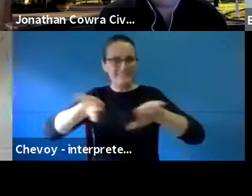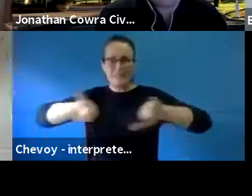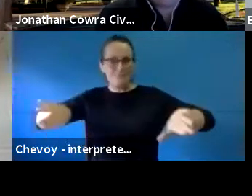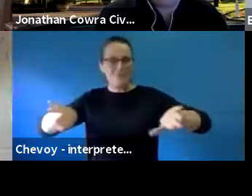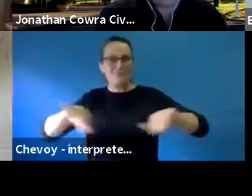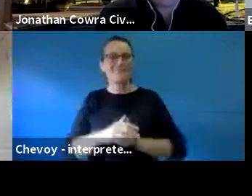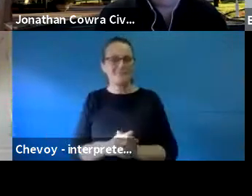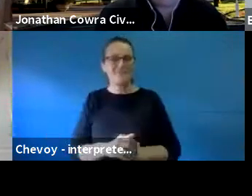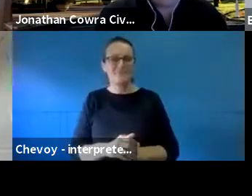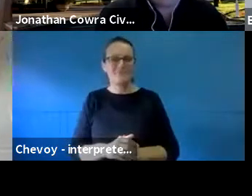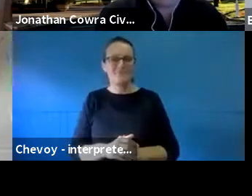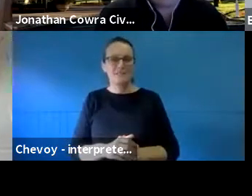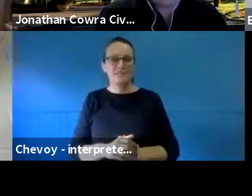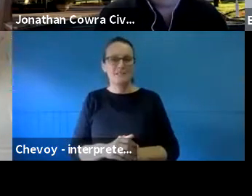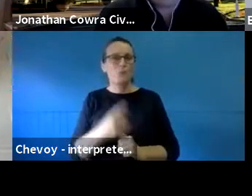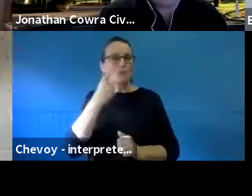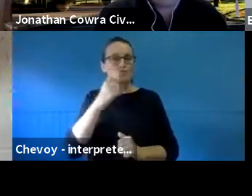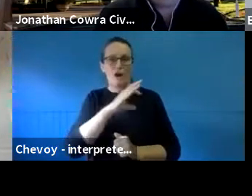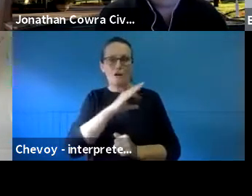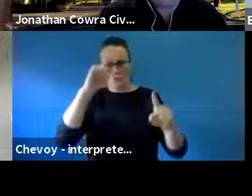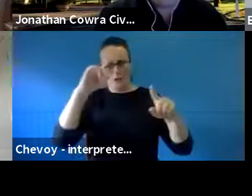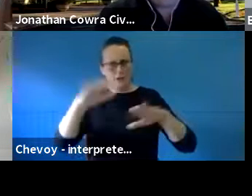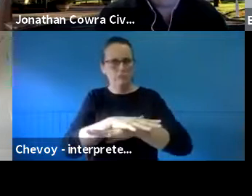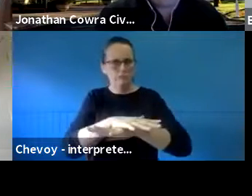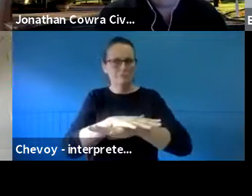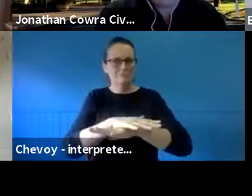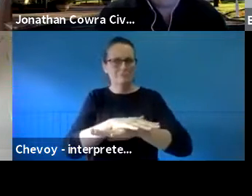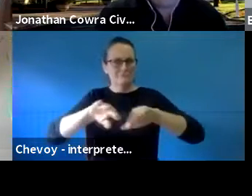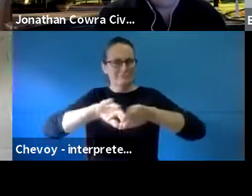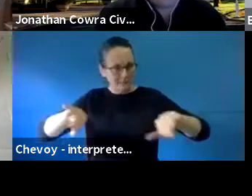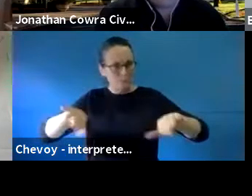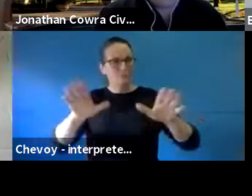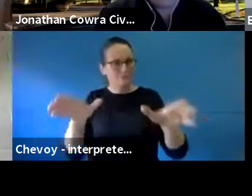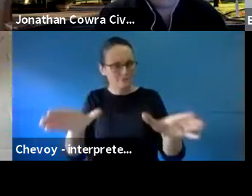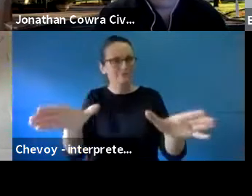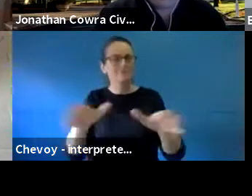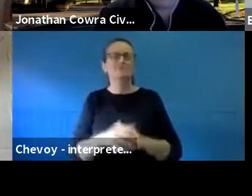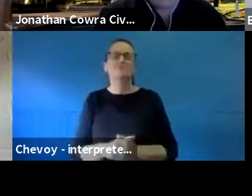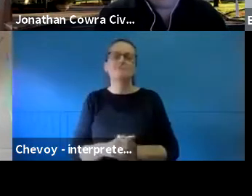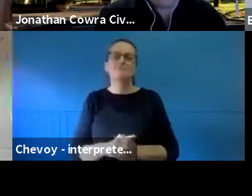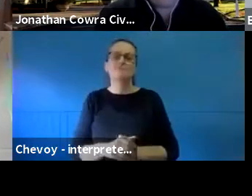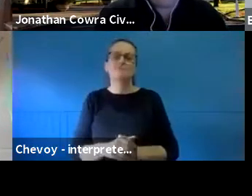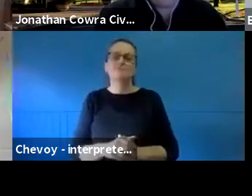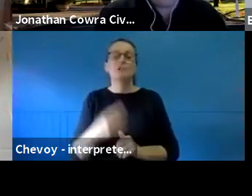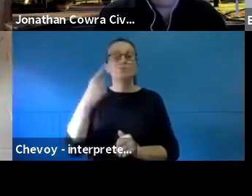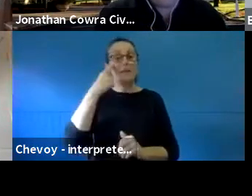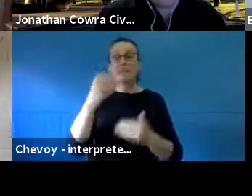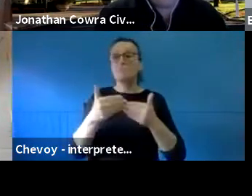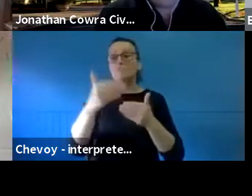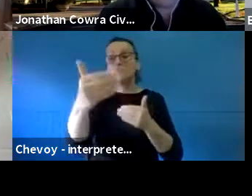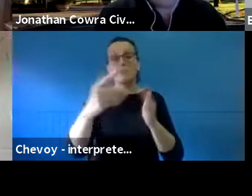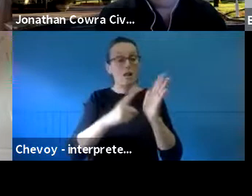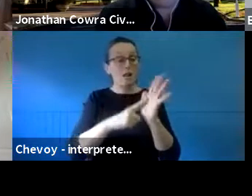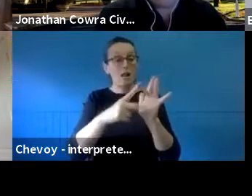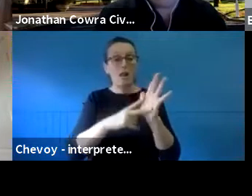and try not to conflate the two things, And I think going forward, the live streaming part will continue to be more